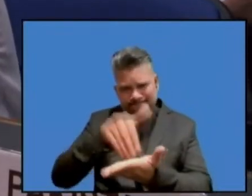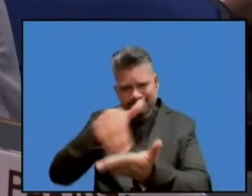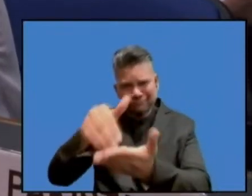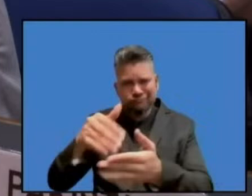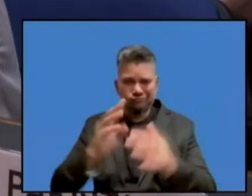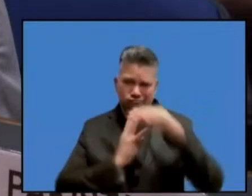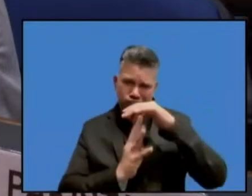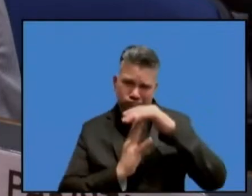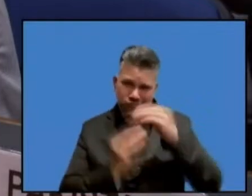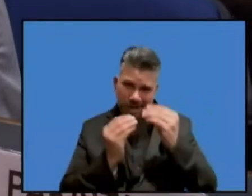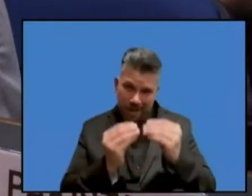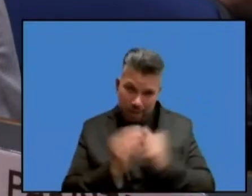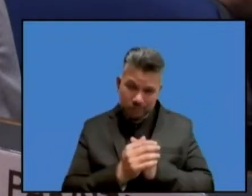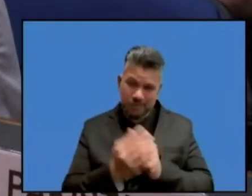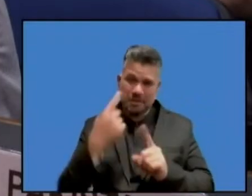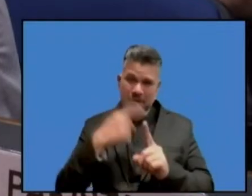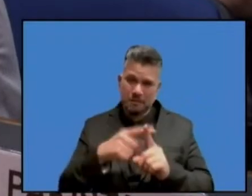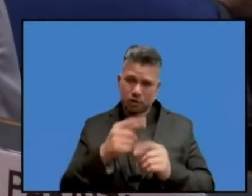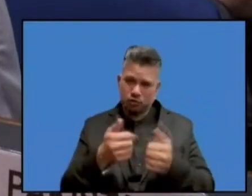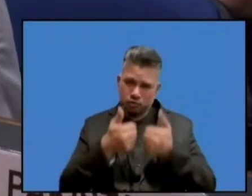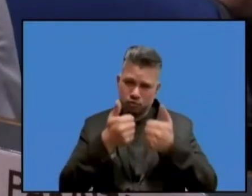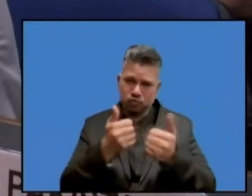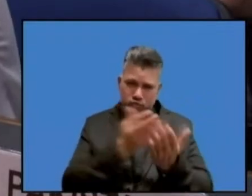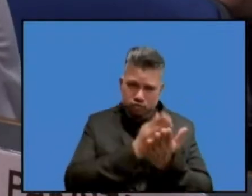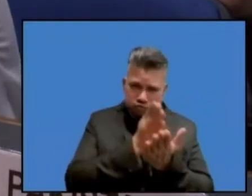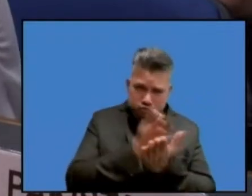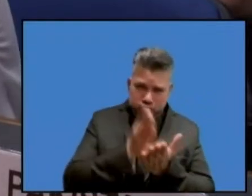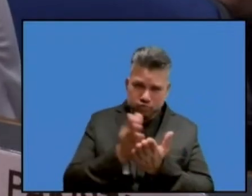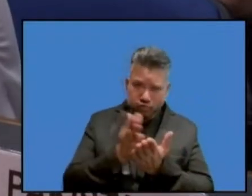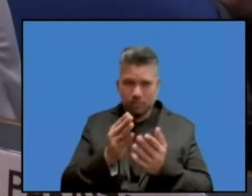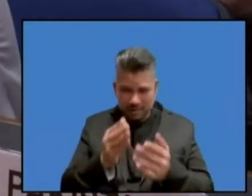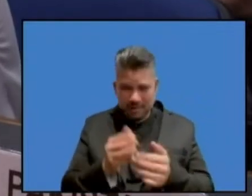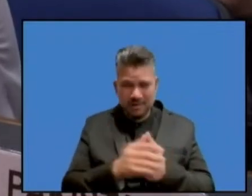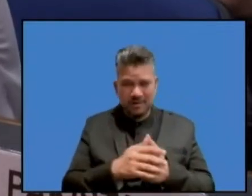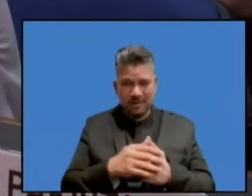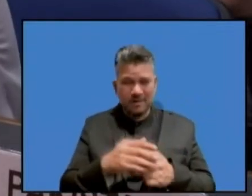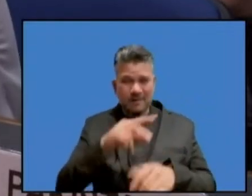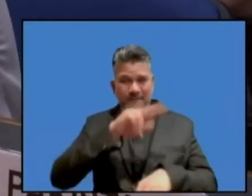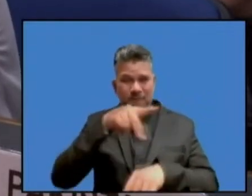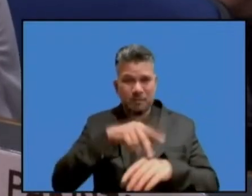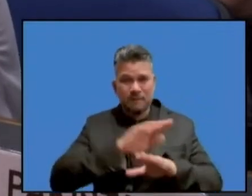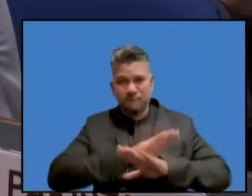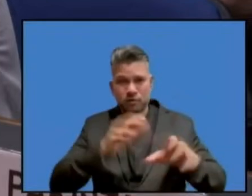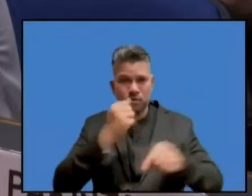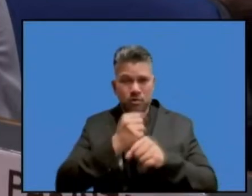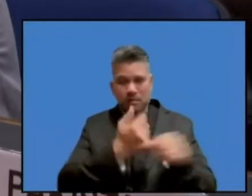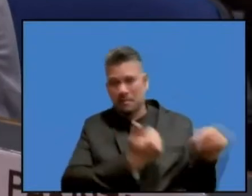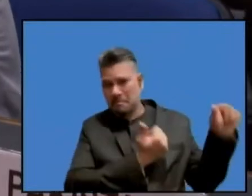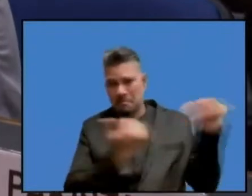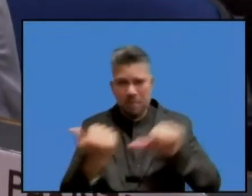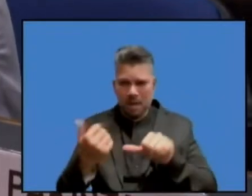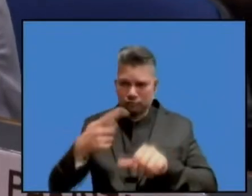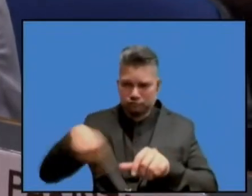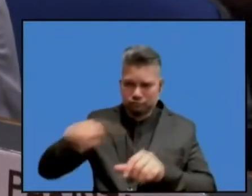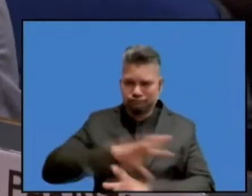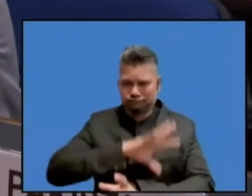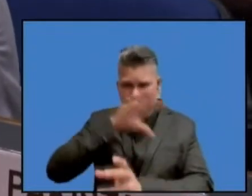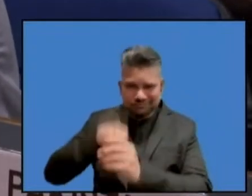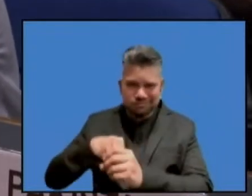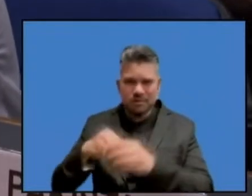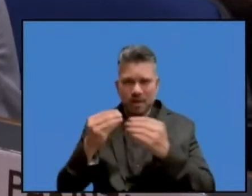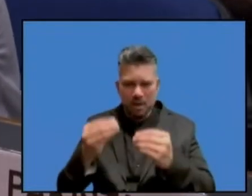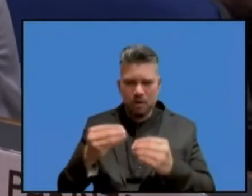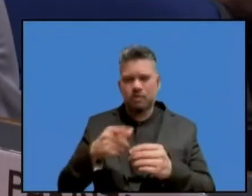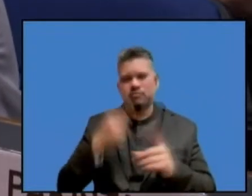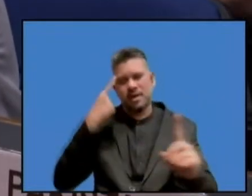comprehensive pathway for returning overseas Filipinos are integrated into our national development plans as core components.